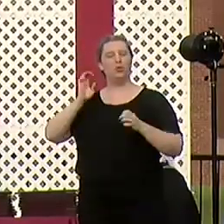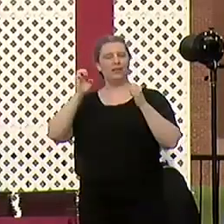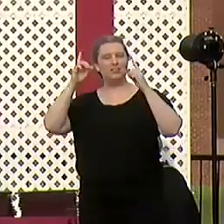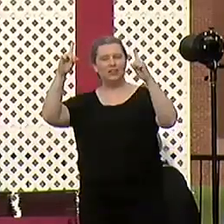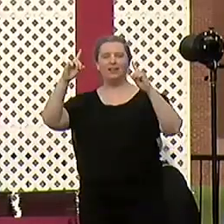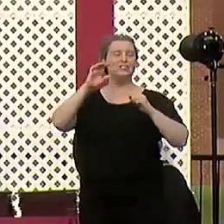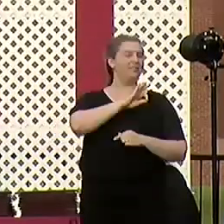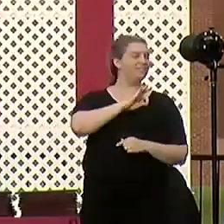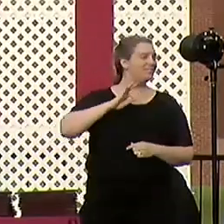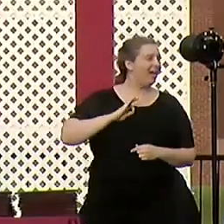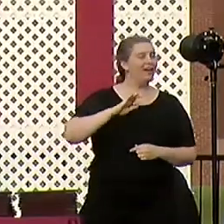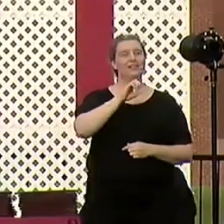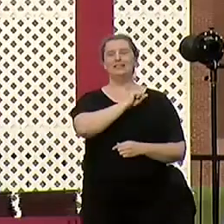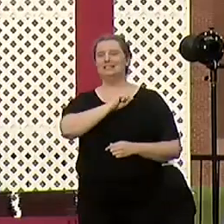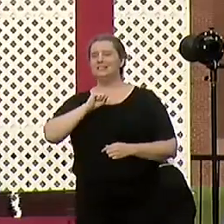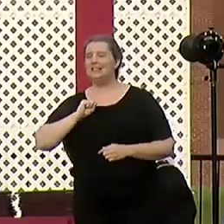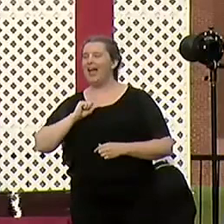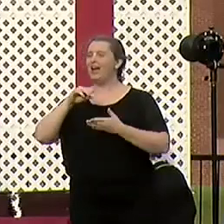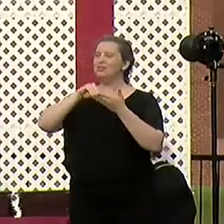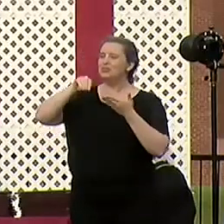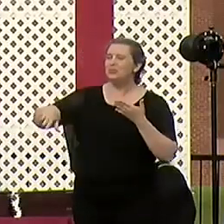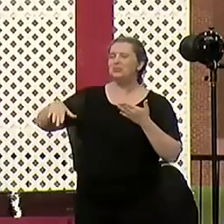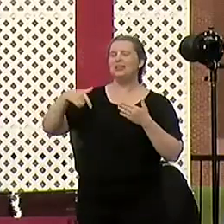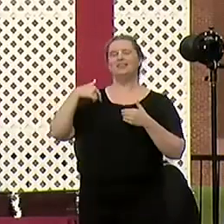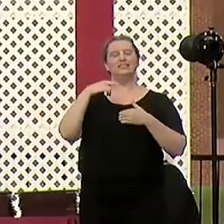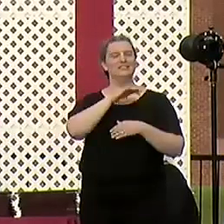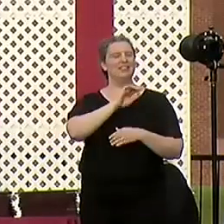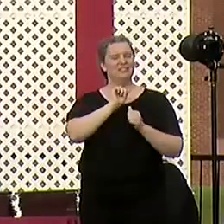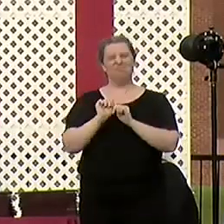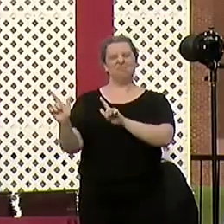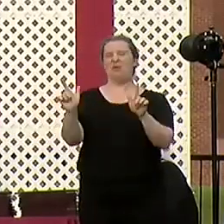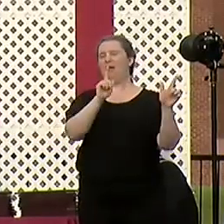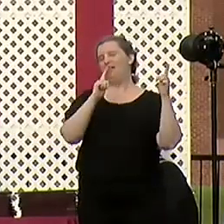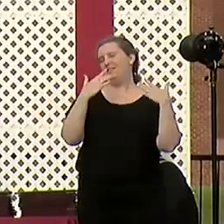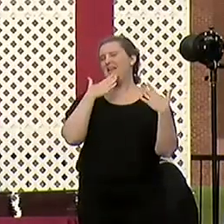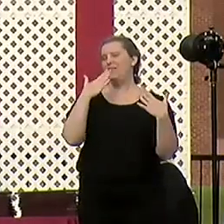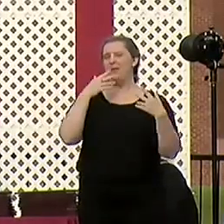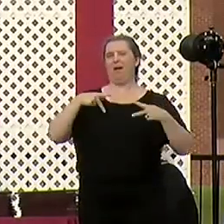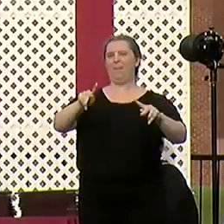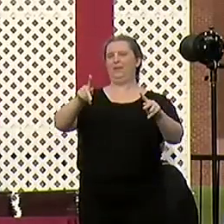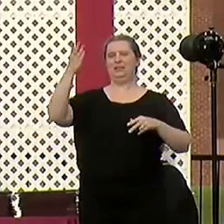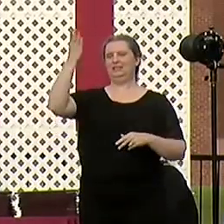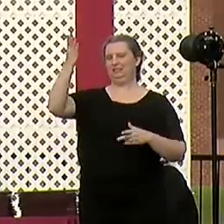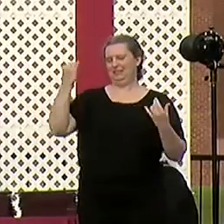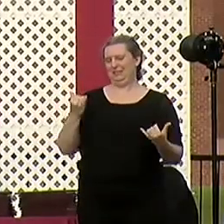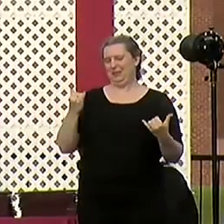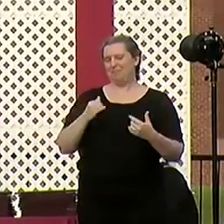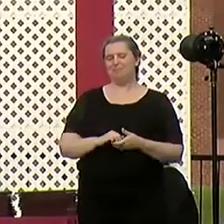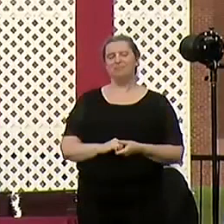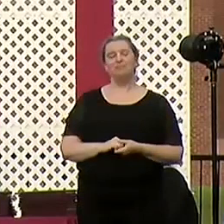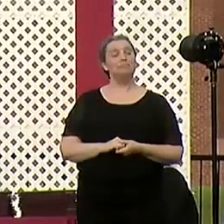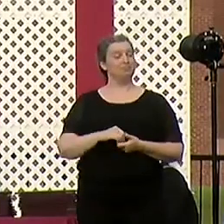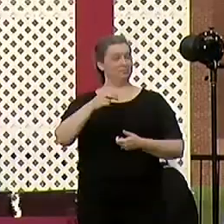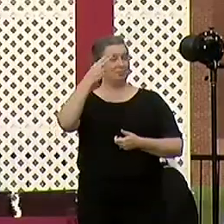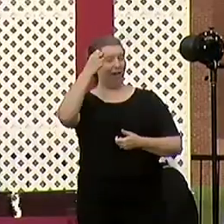faculty, staff, students, and families for this opportunity to address the great class of 2021. To say our high